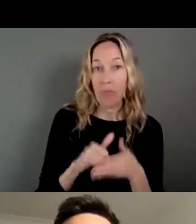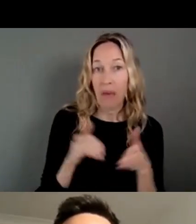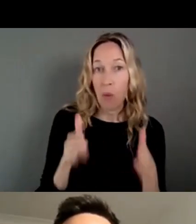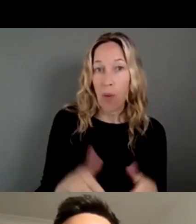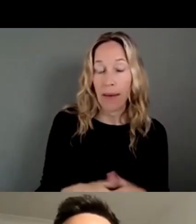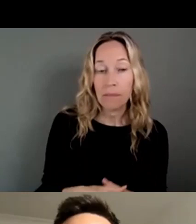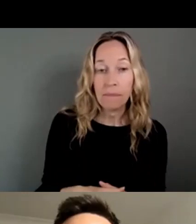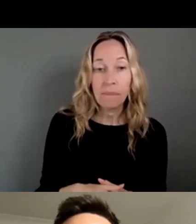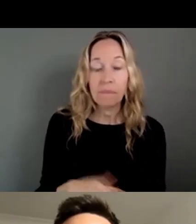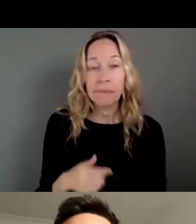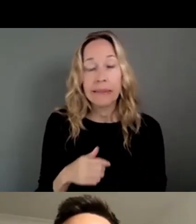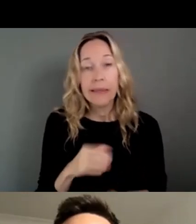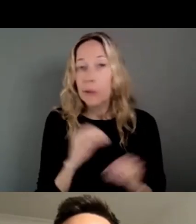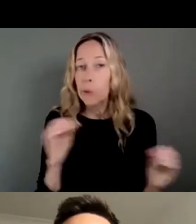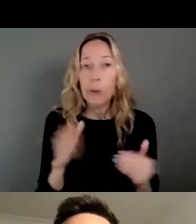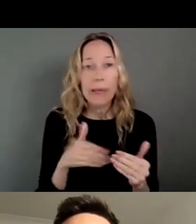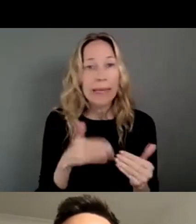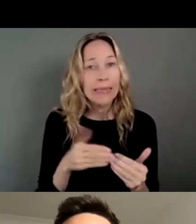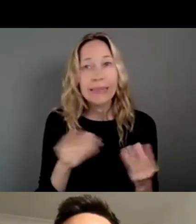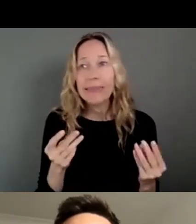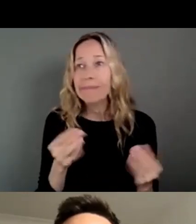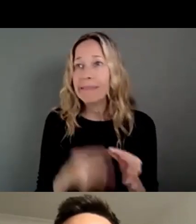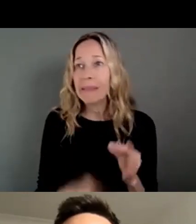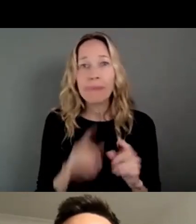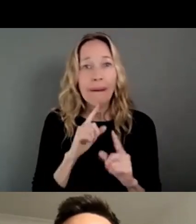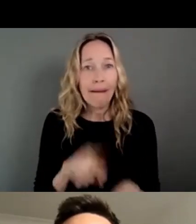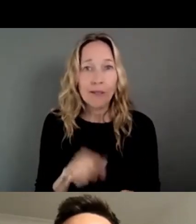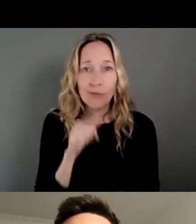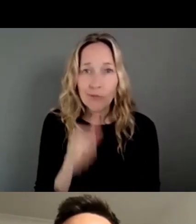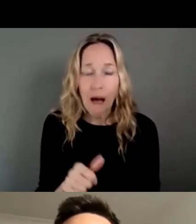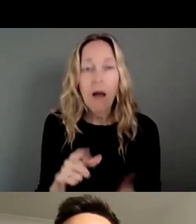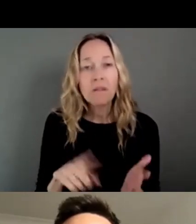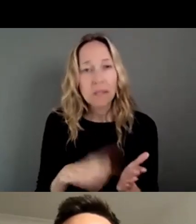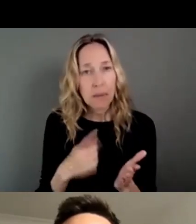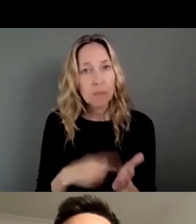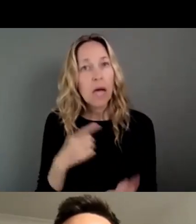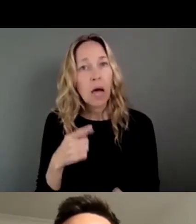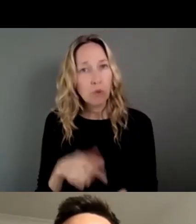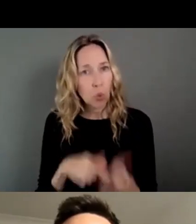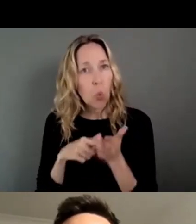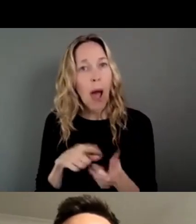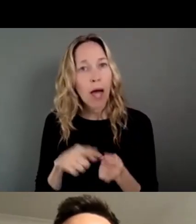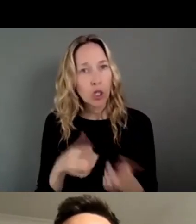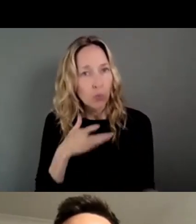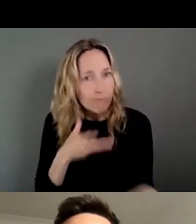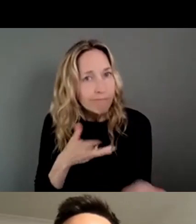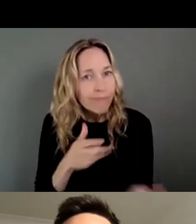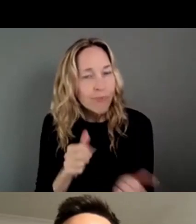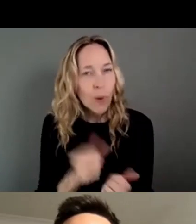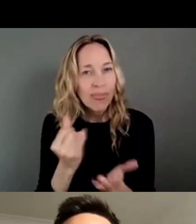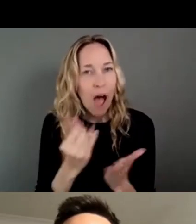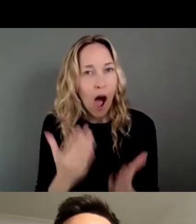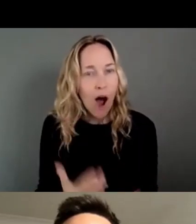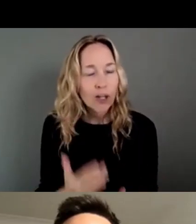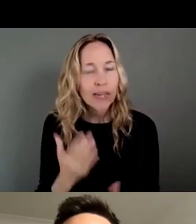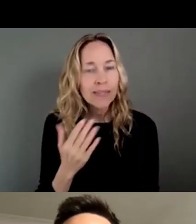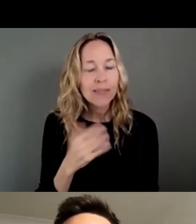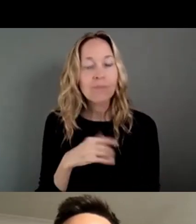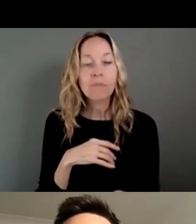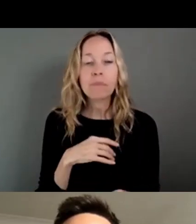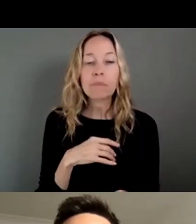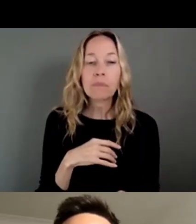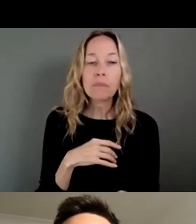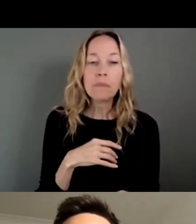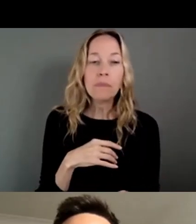the easy answer, because sometimes you just have to do that. But, we have to, it needs to happen periodically